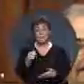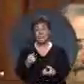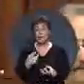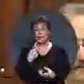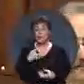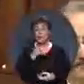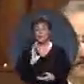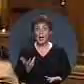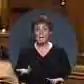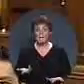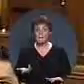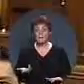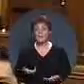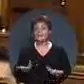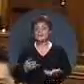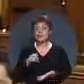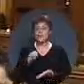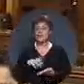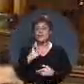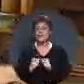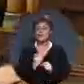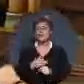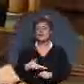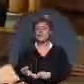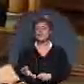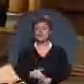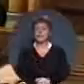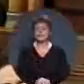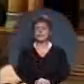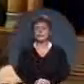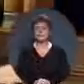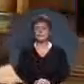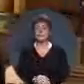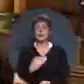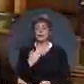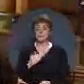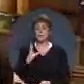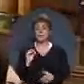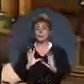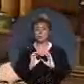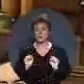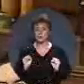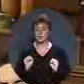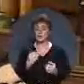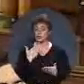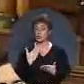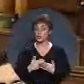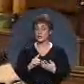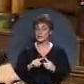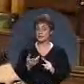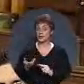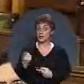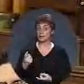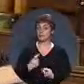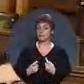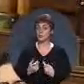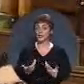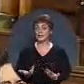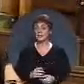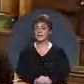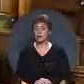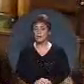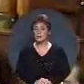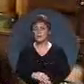to the Minister of Indian Affairs and Northern Development. Thank you, Mr. Speaker, and I'd like to thank my colleague for the question. Mr. Speaker, a year ago,